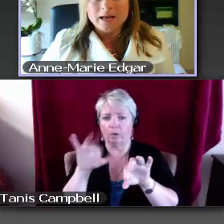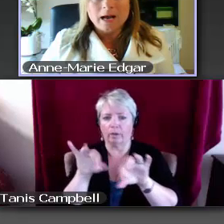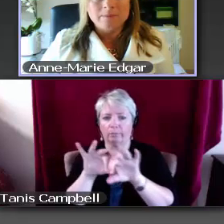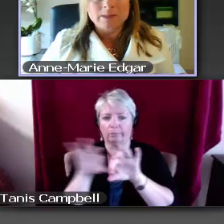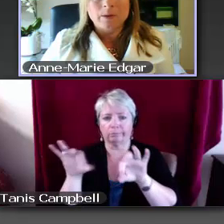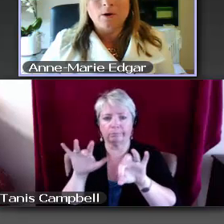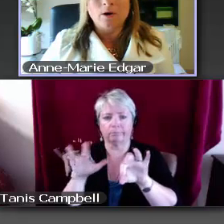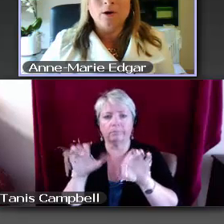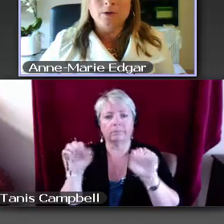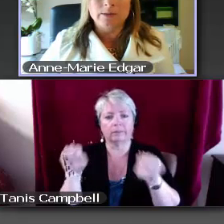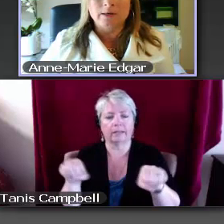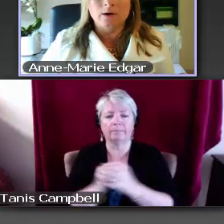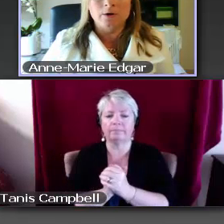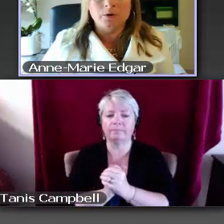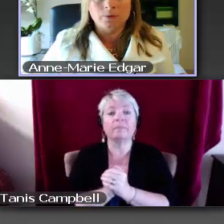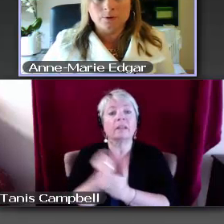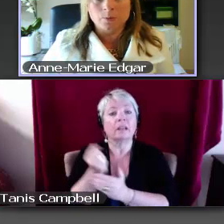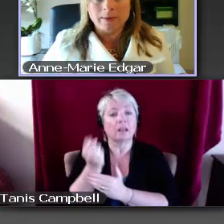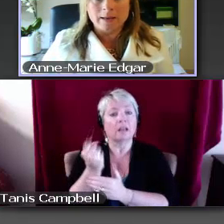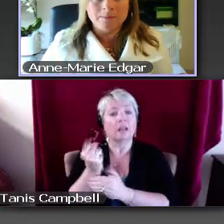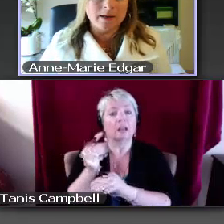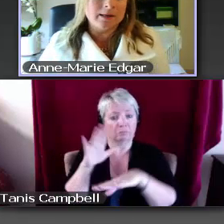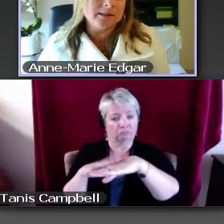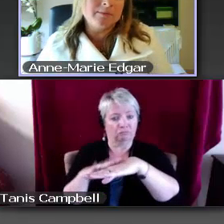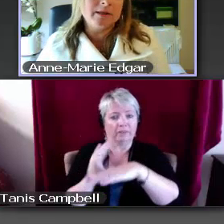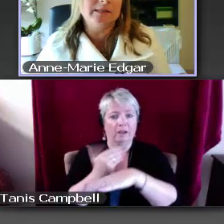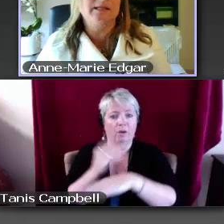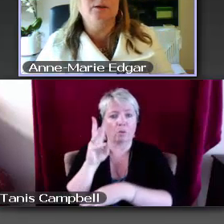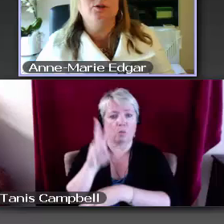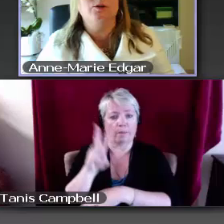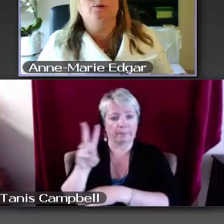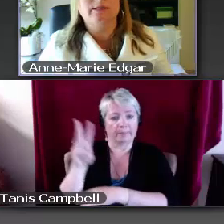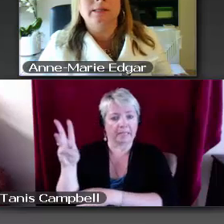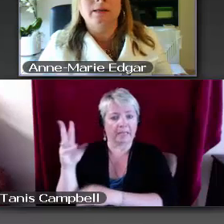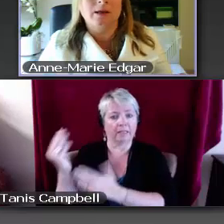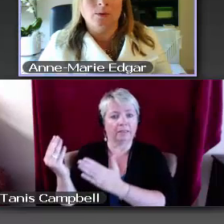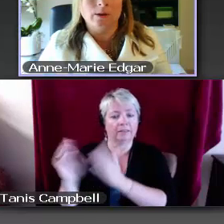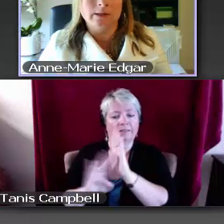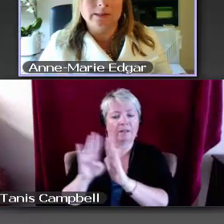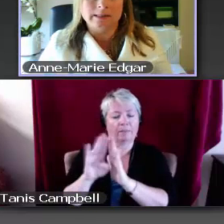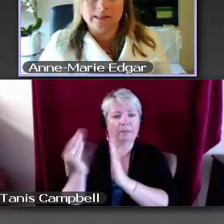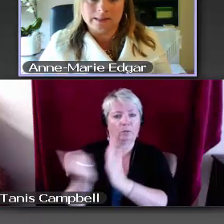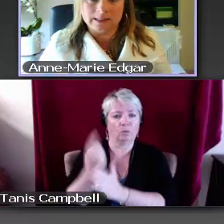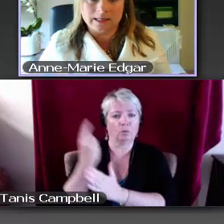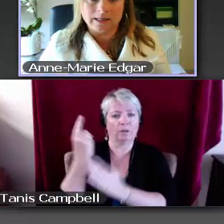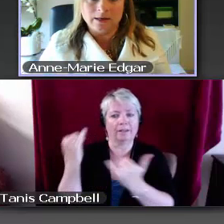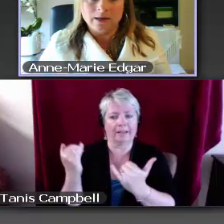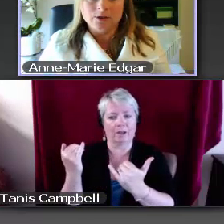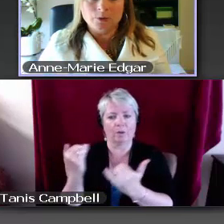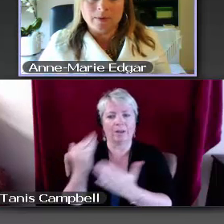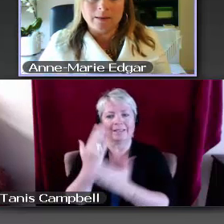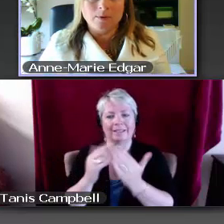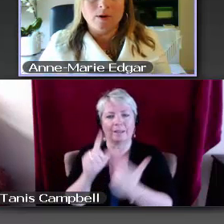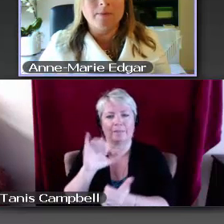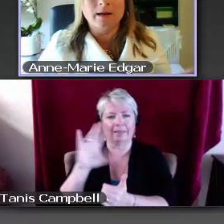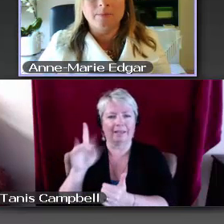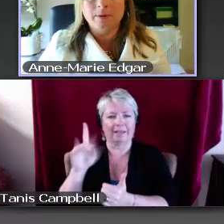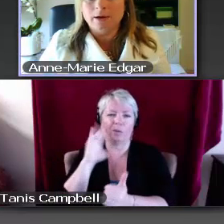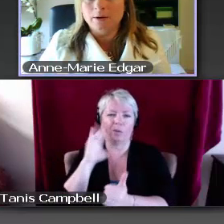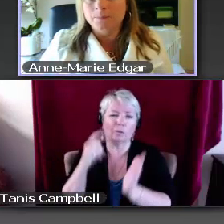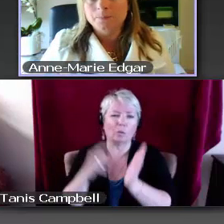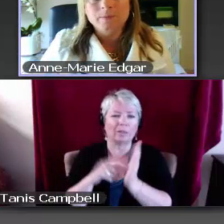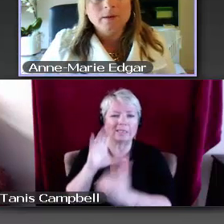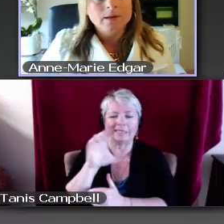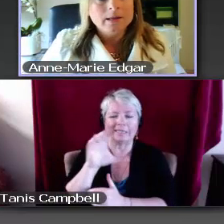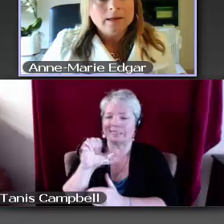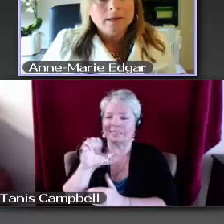development, so we are using our new domain, but in some of these links you're going to see the old CSSD domain popping up